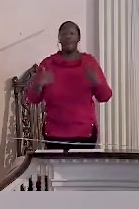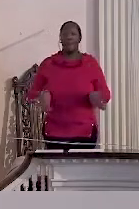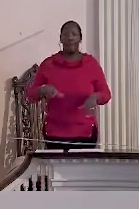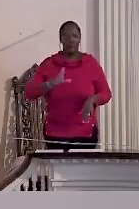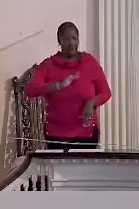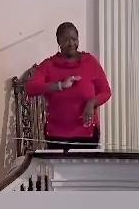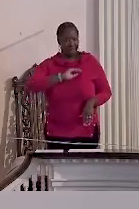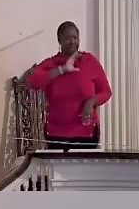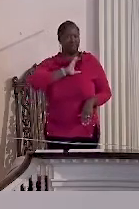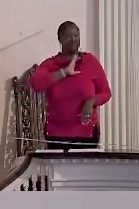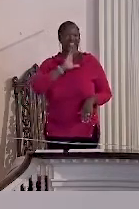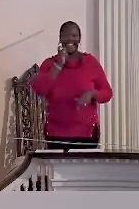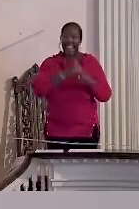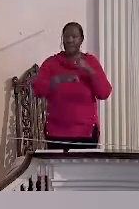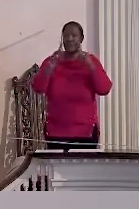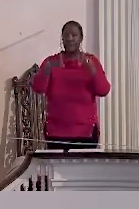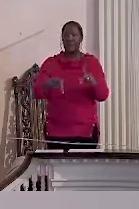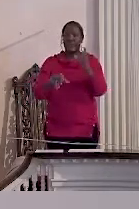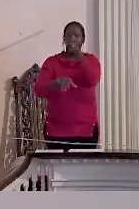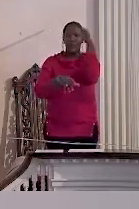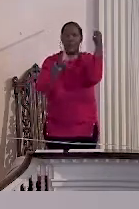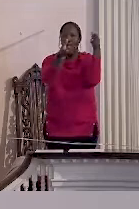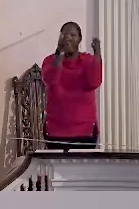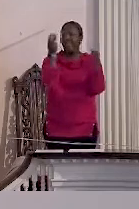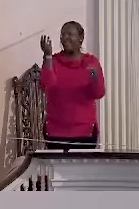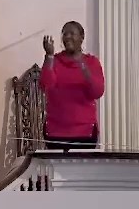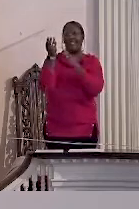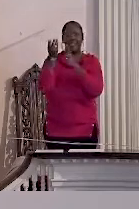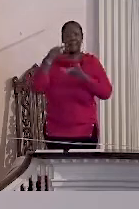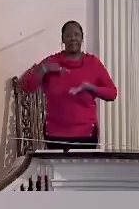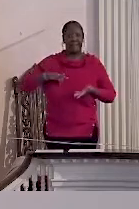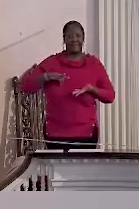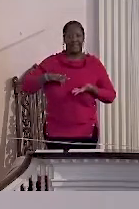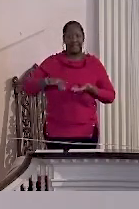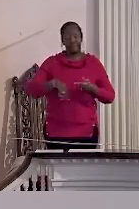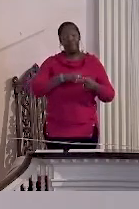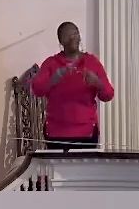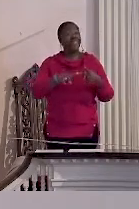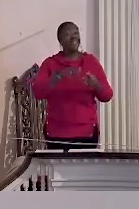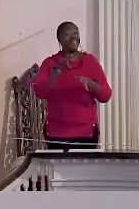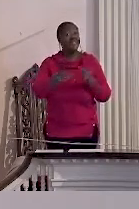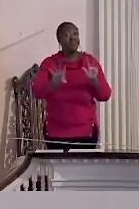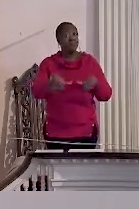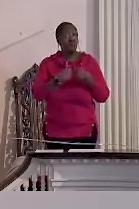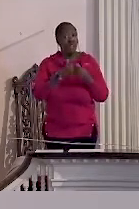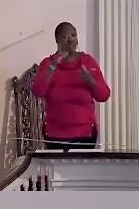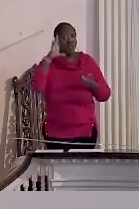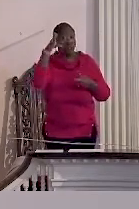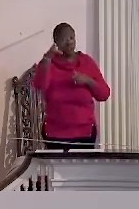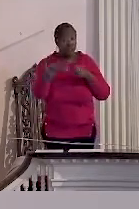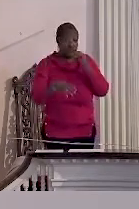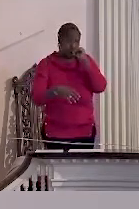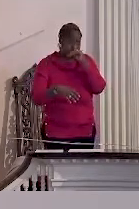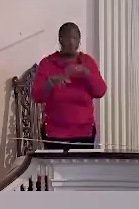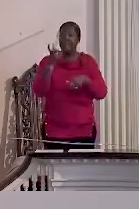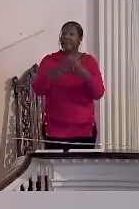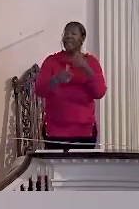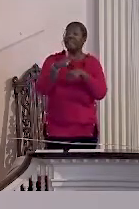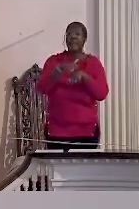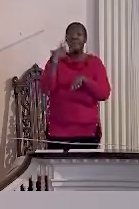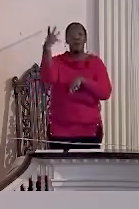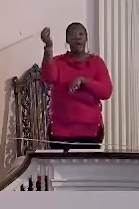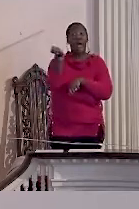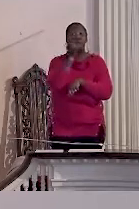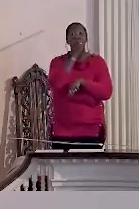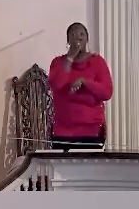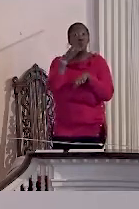it benefits. And here's a simple challenge for the future. Each time you get groceries, you